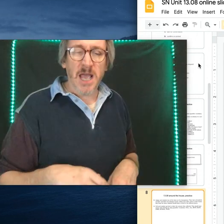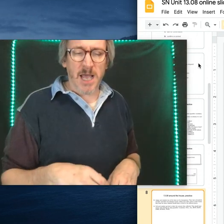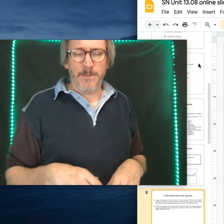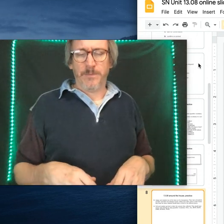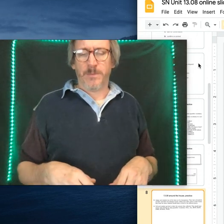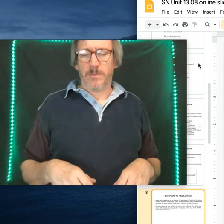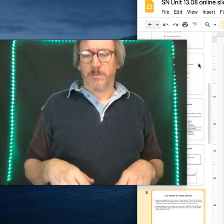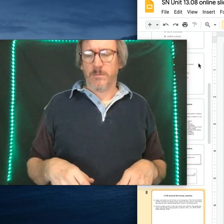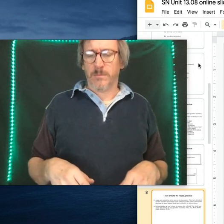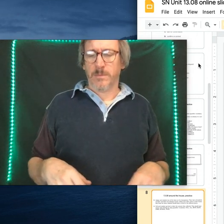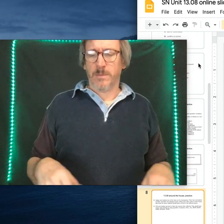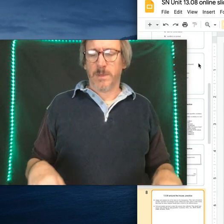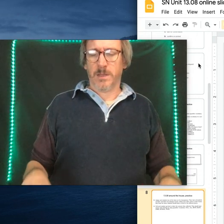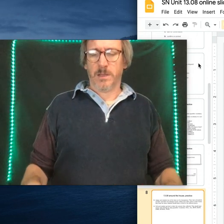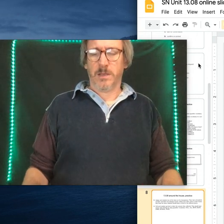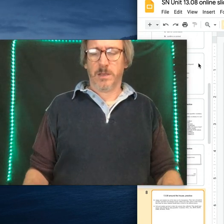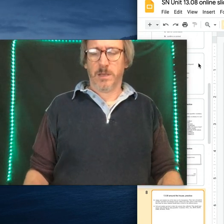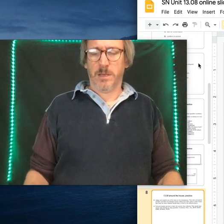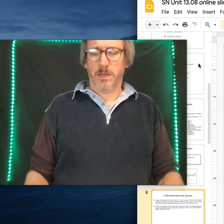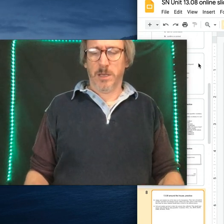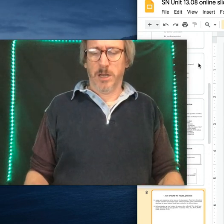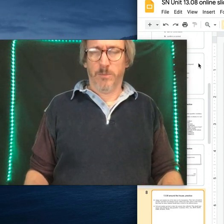information.